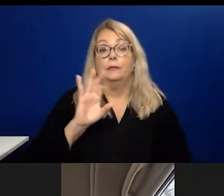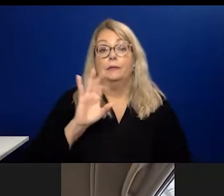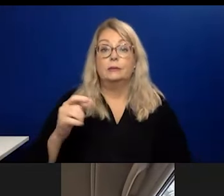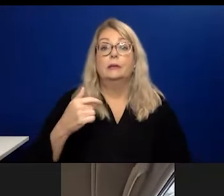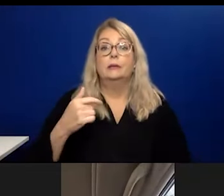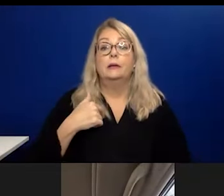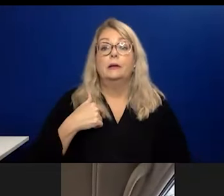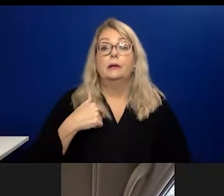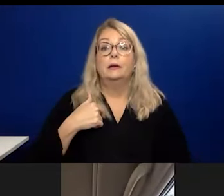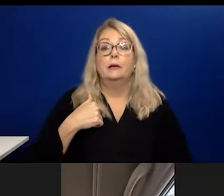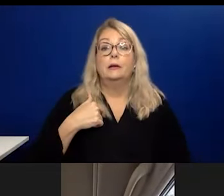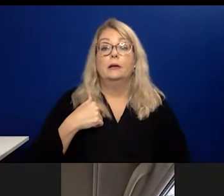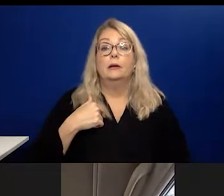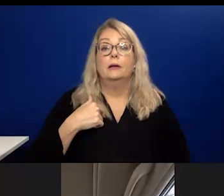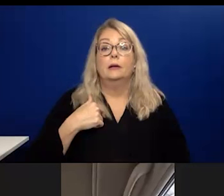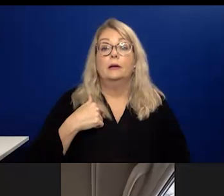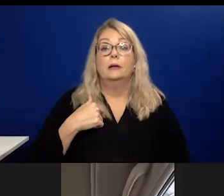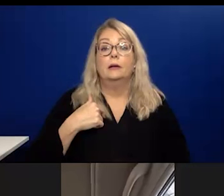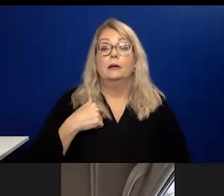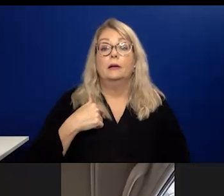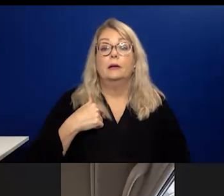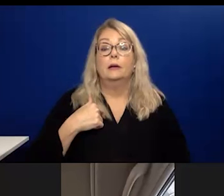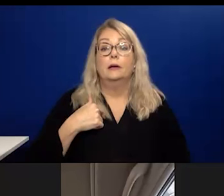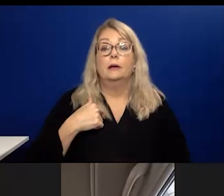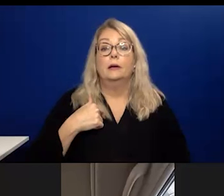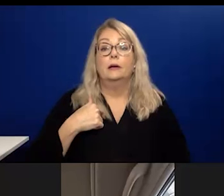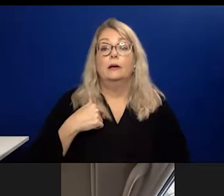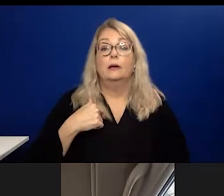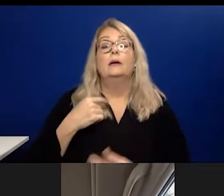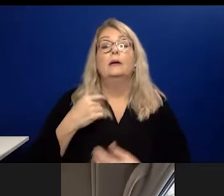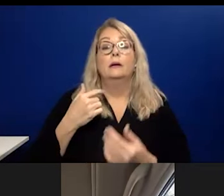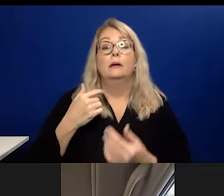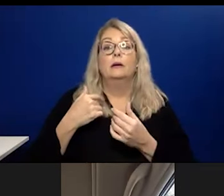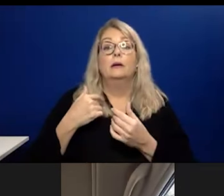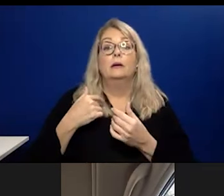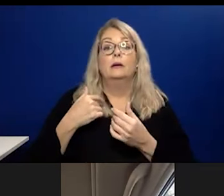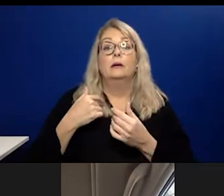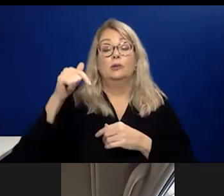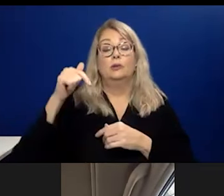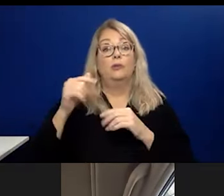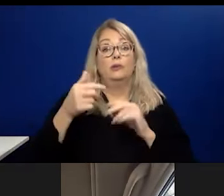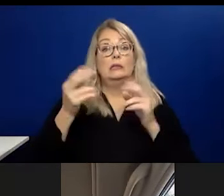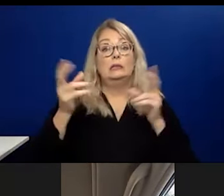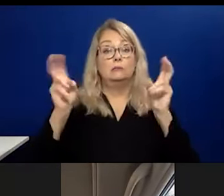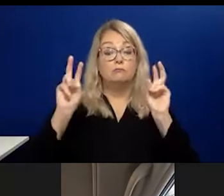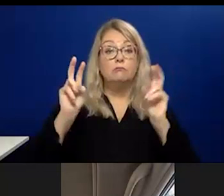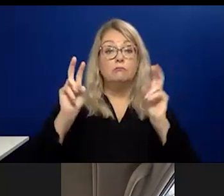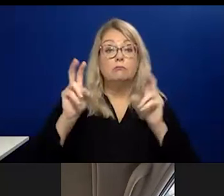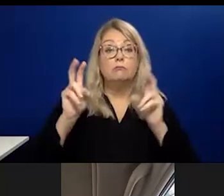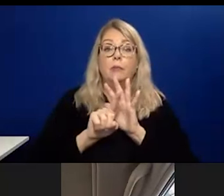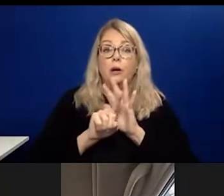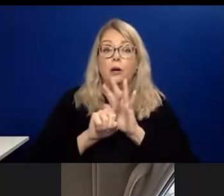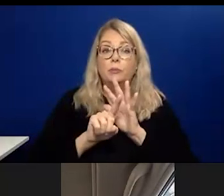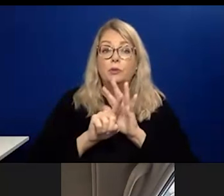for EOPS. And the major of nursing is a very popular one here at Fresno City College. So just trying to learn a new angle, get